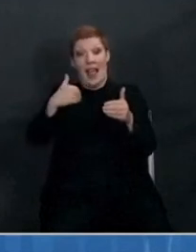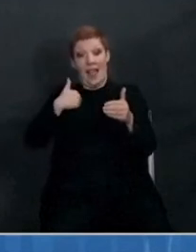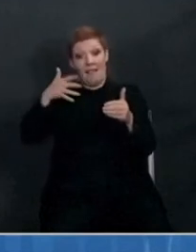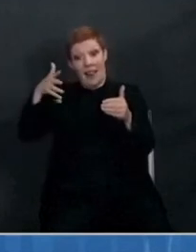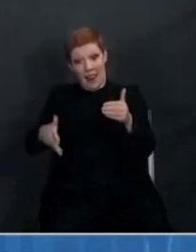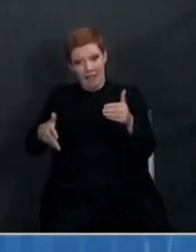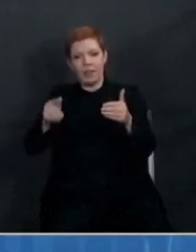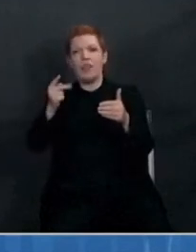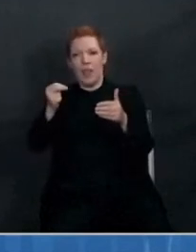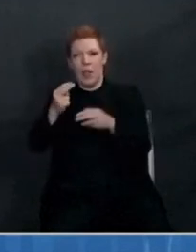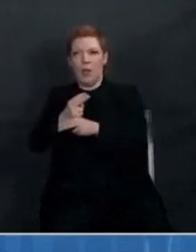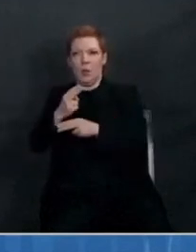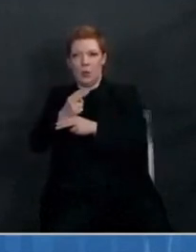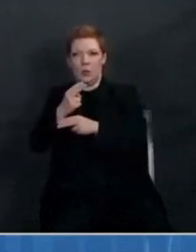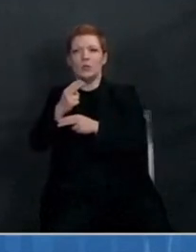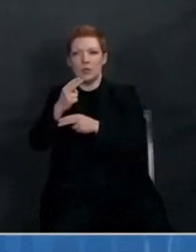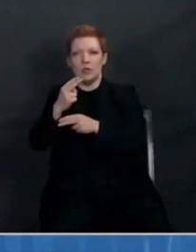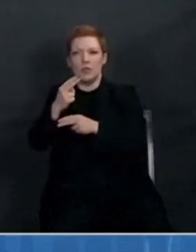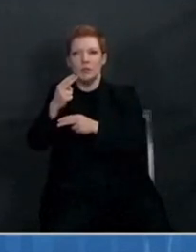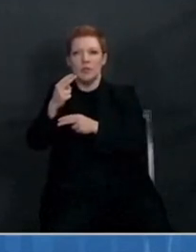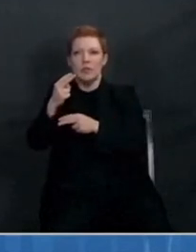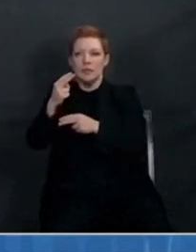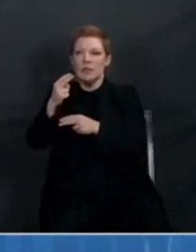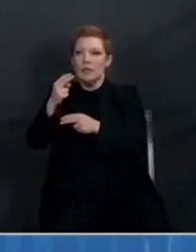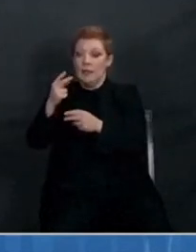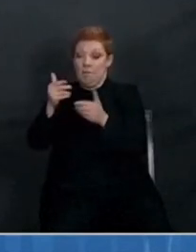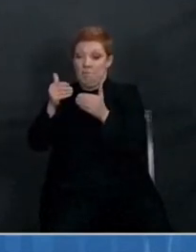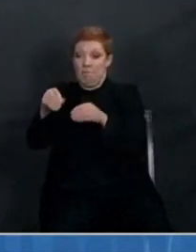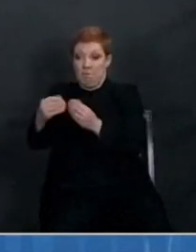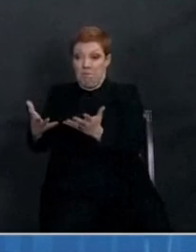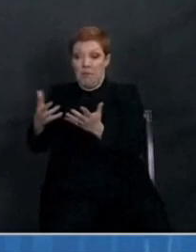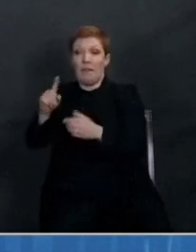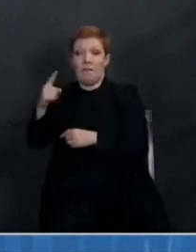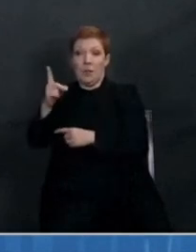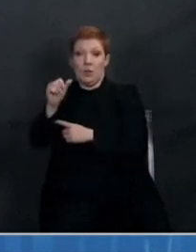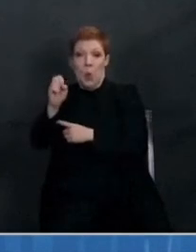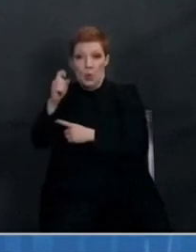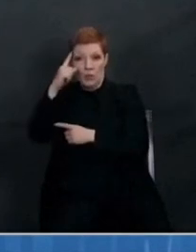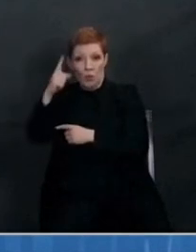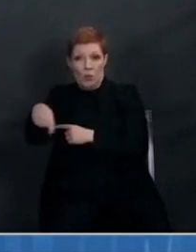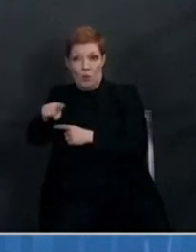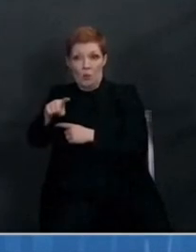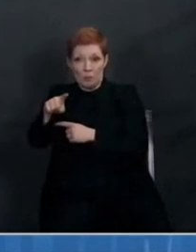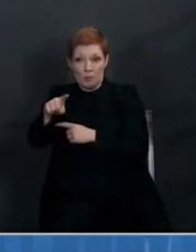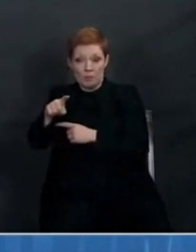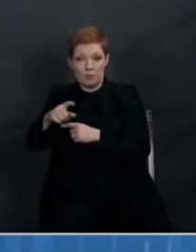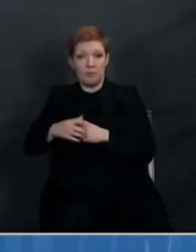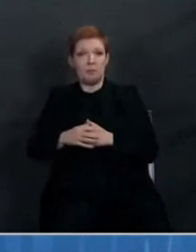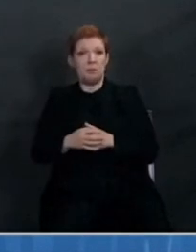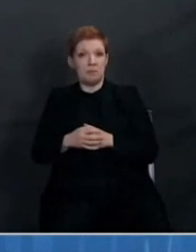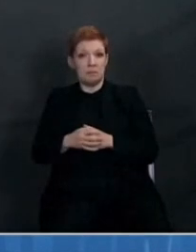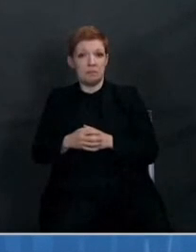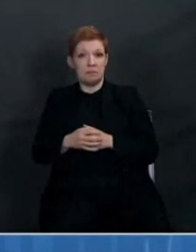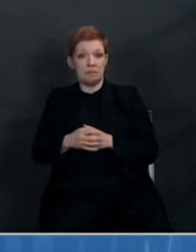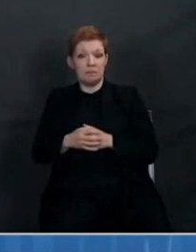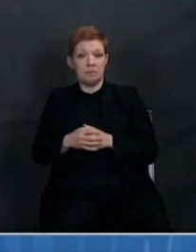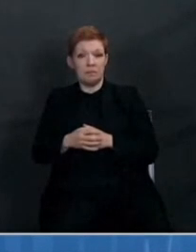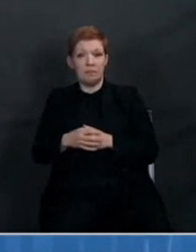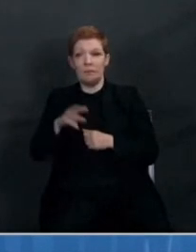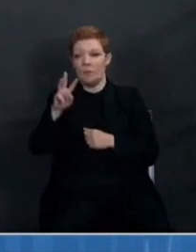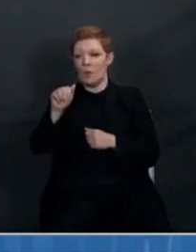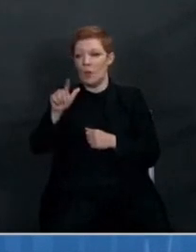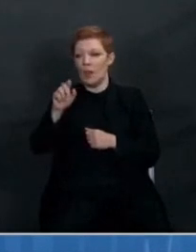is working well now. Thank you, Dr. Fauci. Dr. Walensky, anything you would add? I would just comment that, you